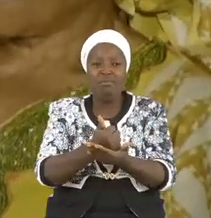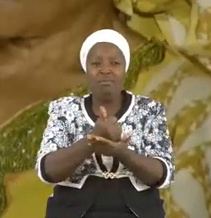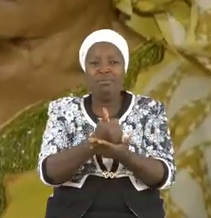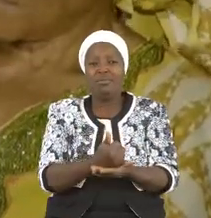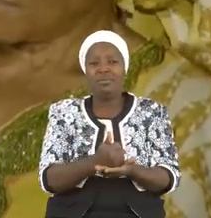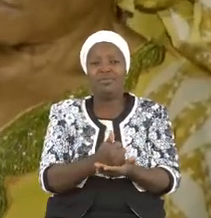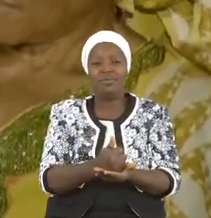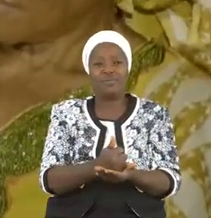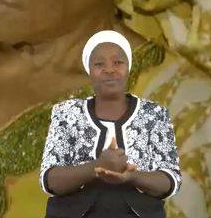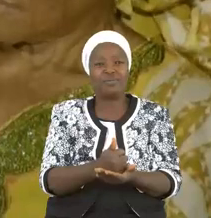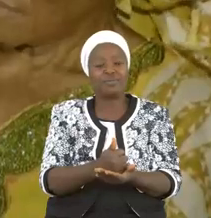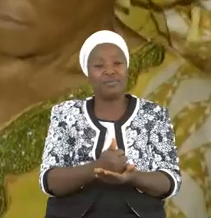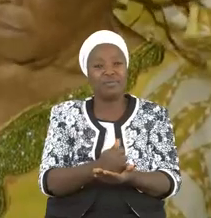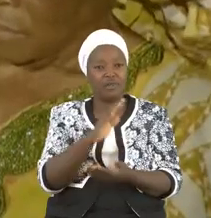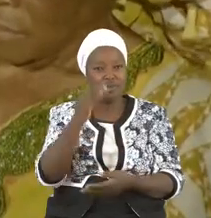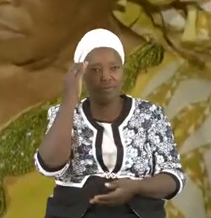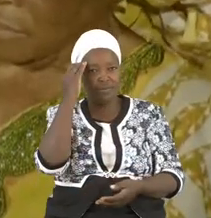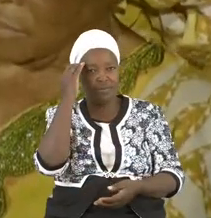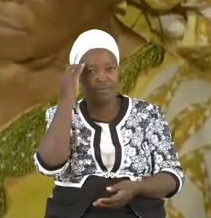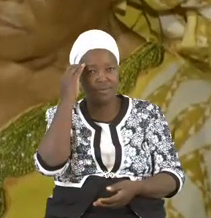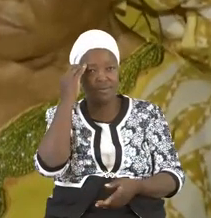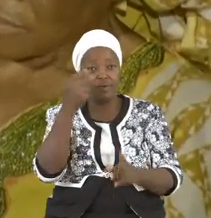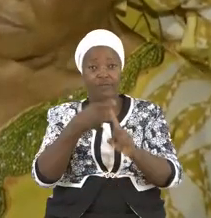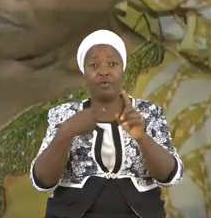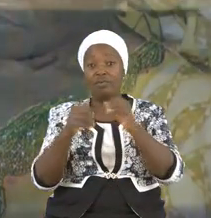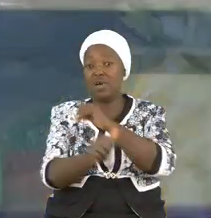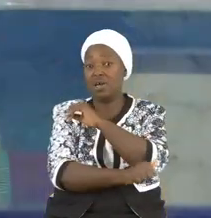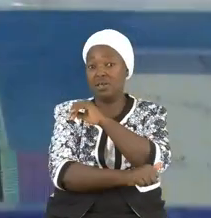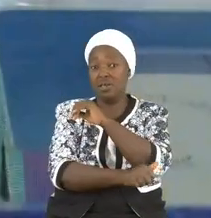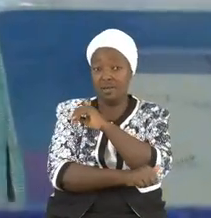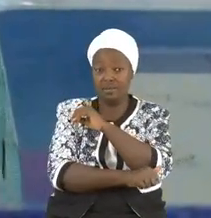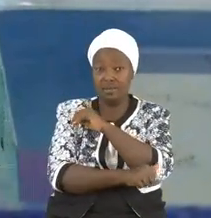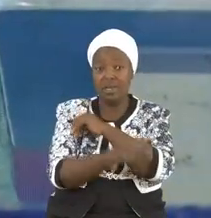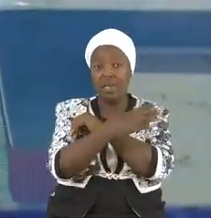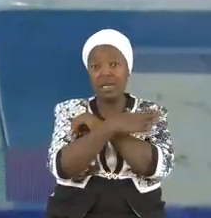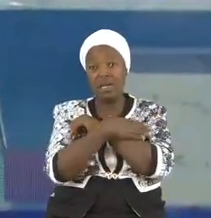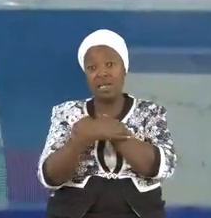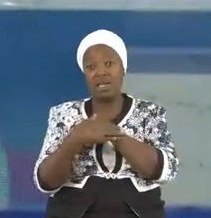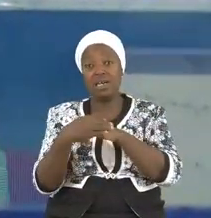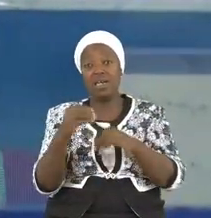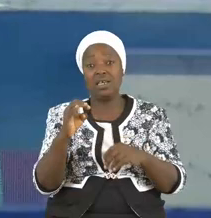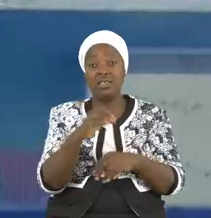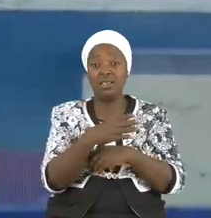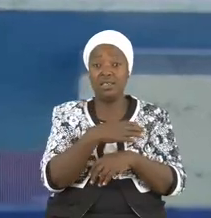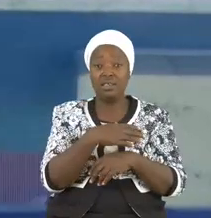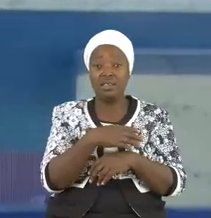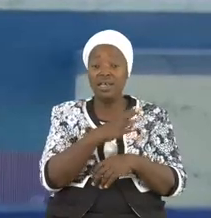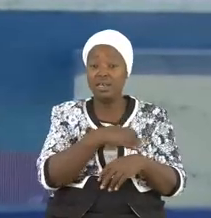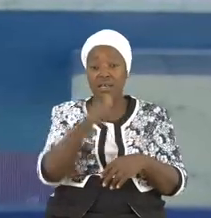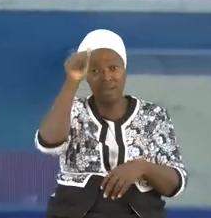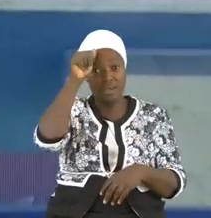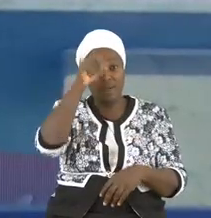know, from Adam and Eve, all the